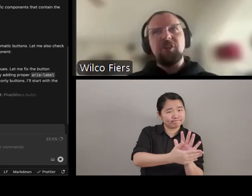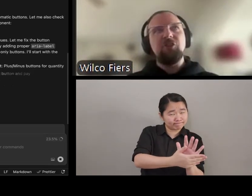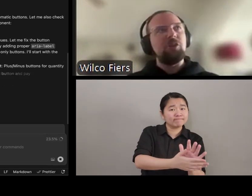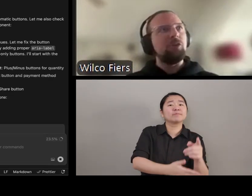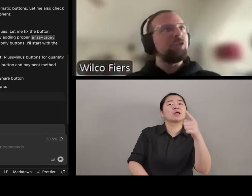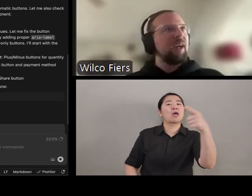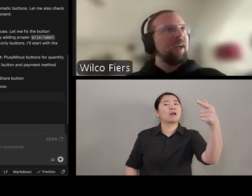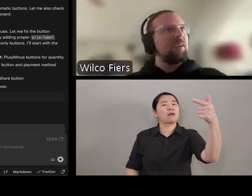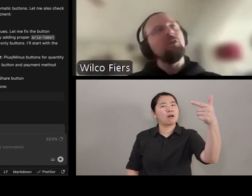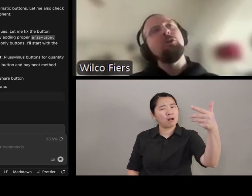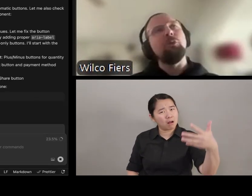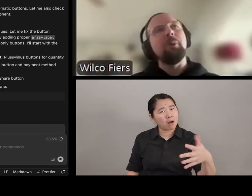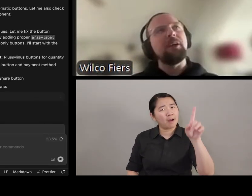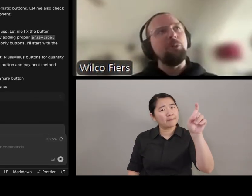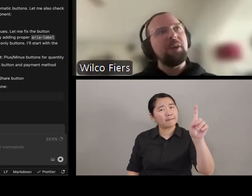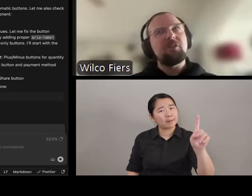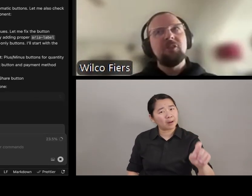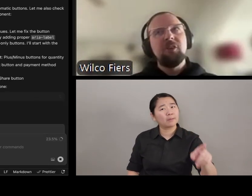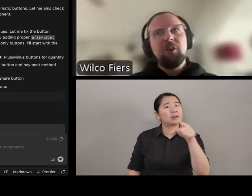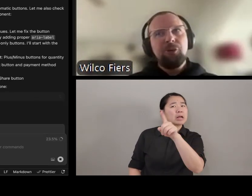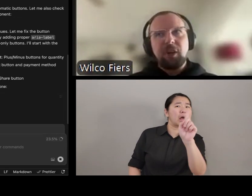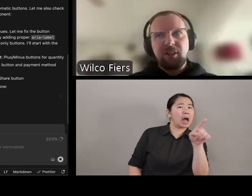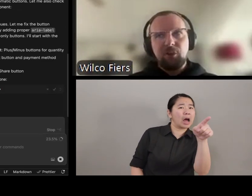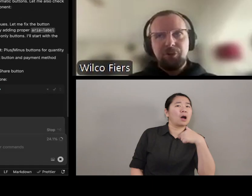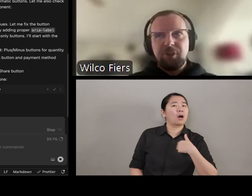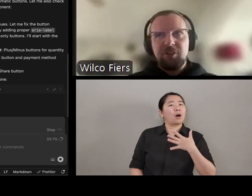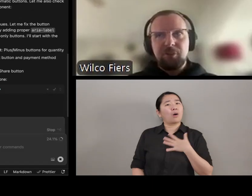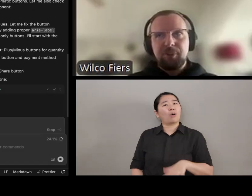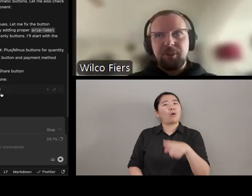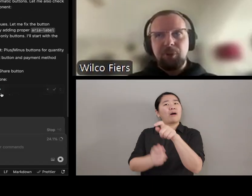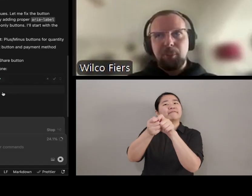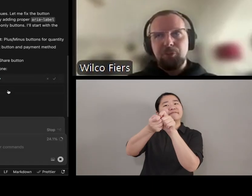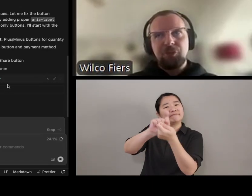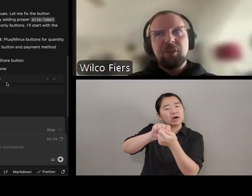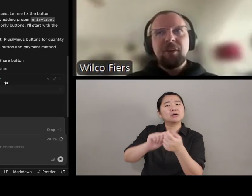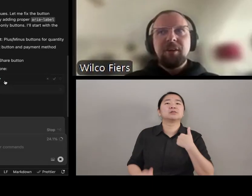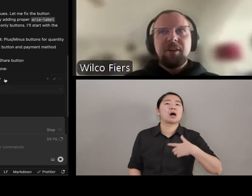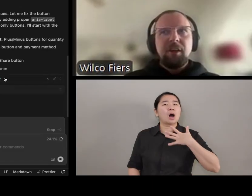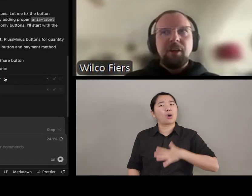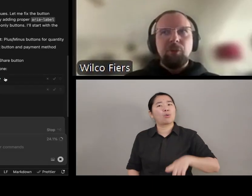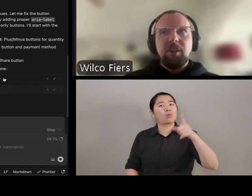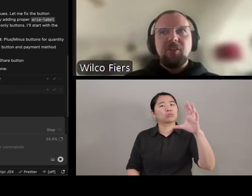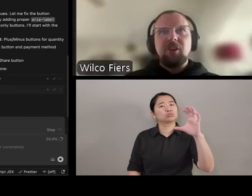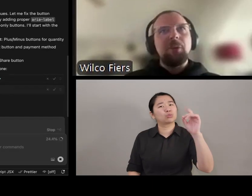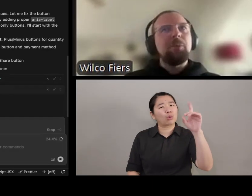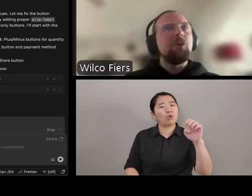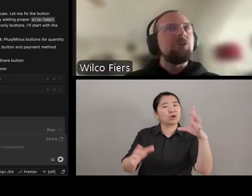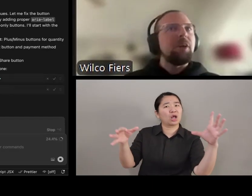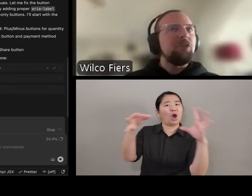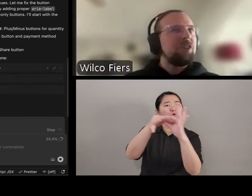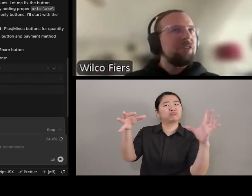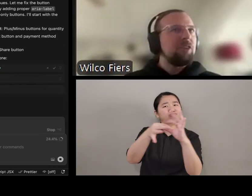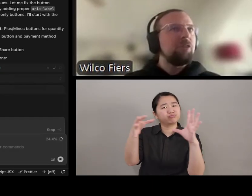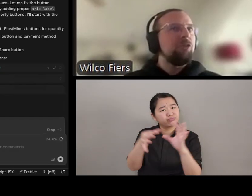these issues. It'll scan through my code base, finding all of the accessibility problems. And one at a time goes